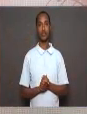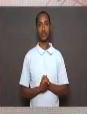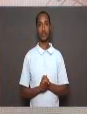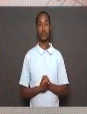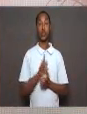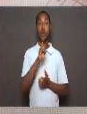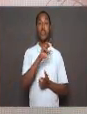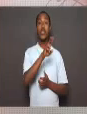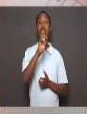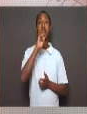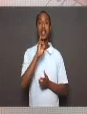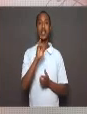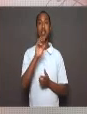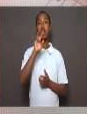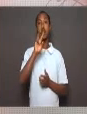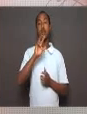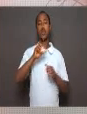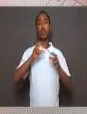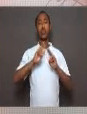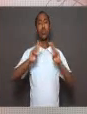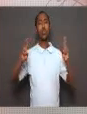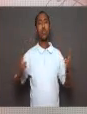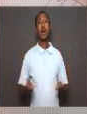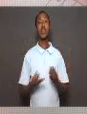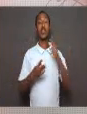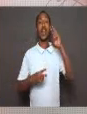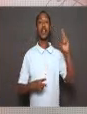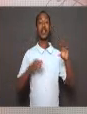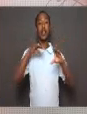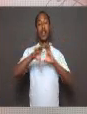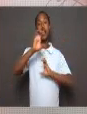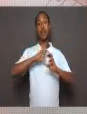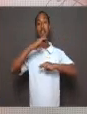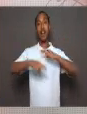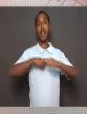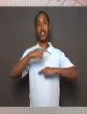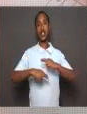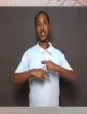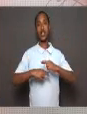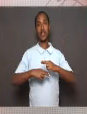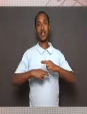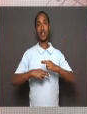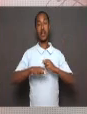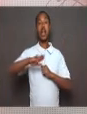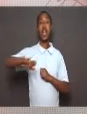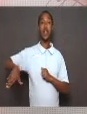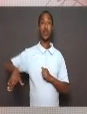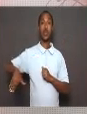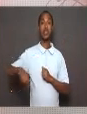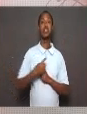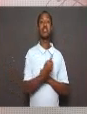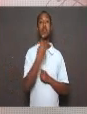When there is too much of a reactant in a chemical reaction, we are left with some of